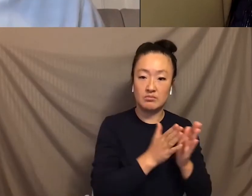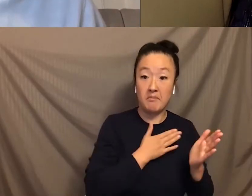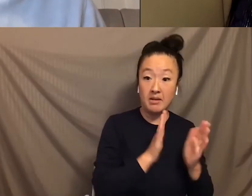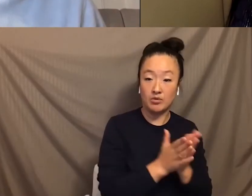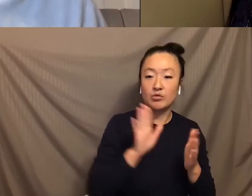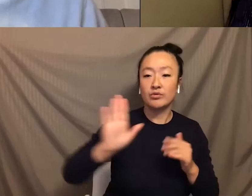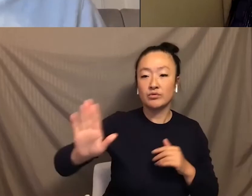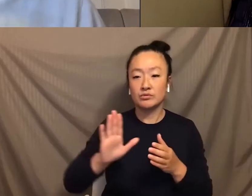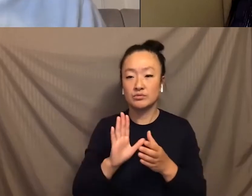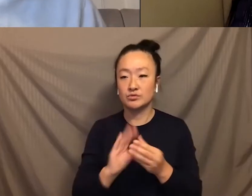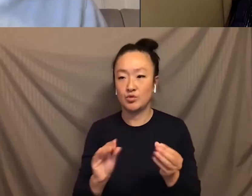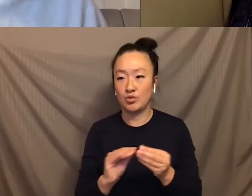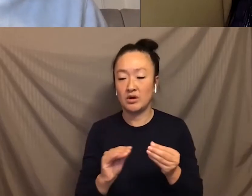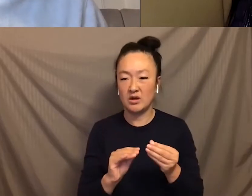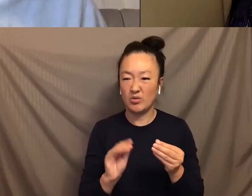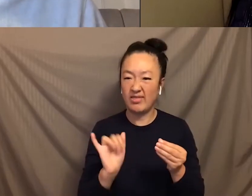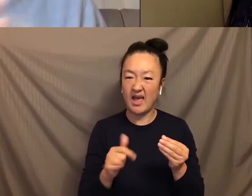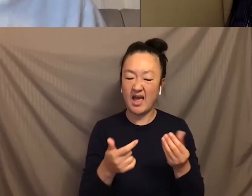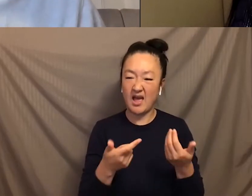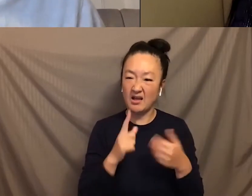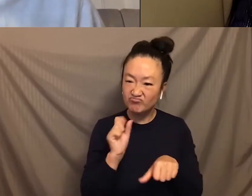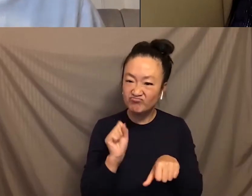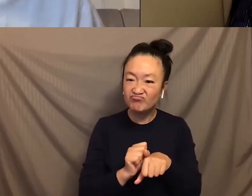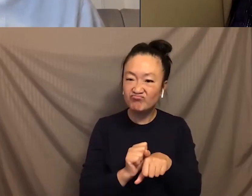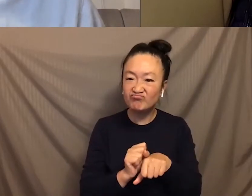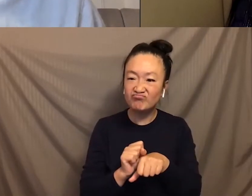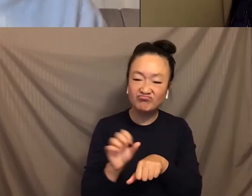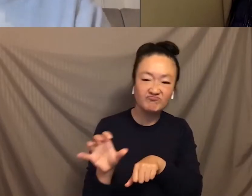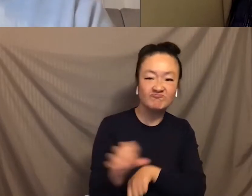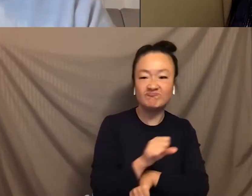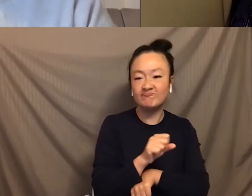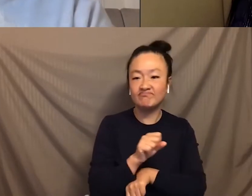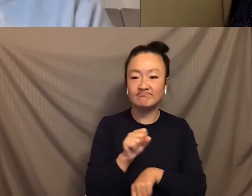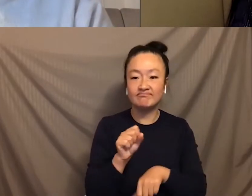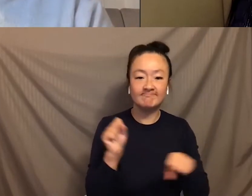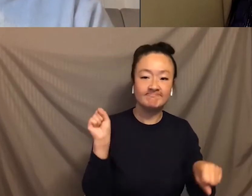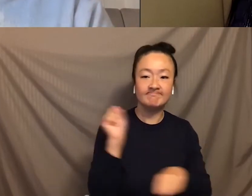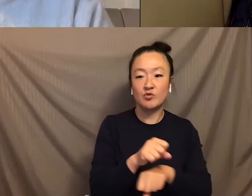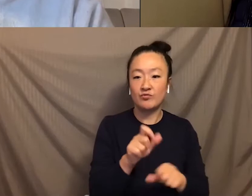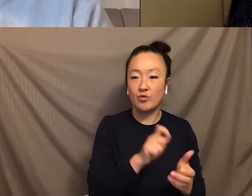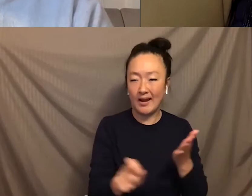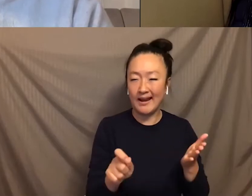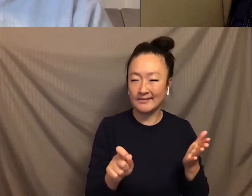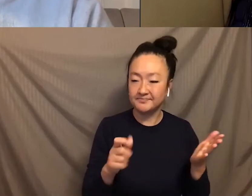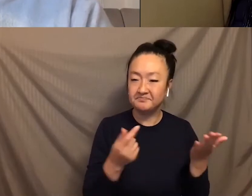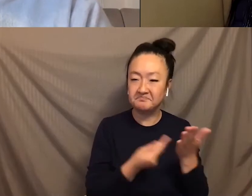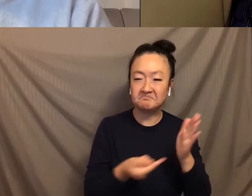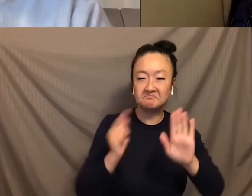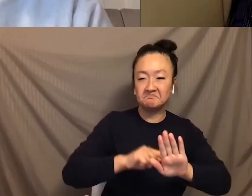this literal kind of overwriting was also a metaphorical one. And I had encountered